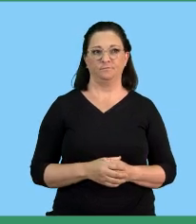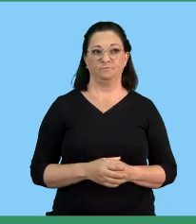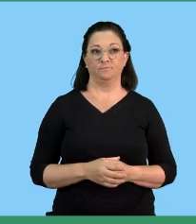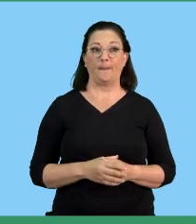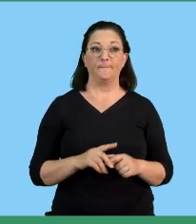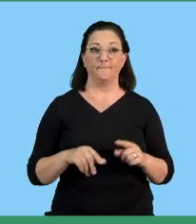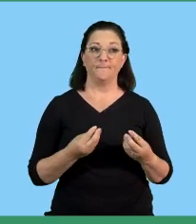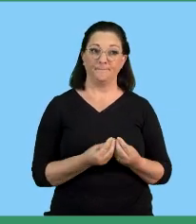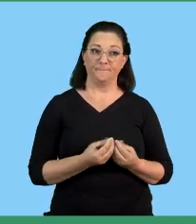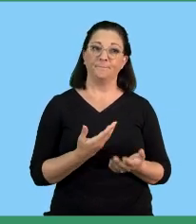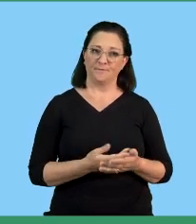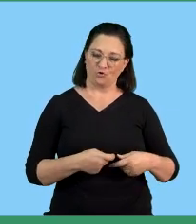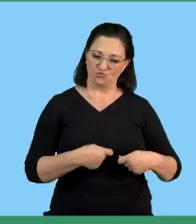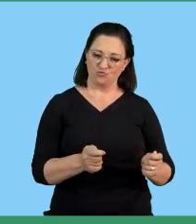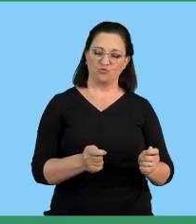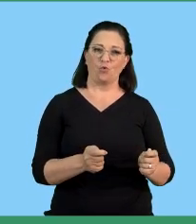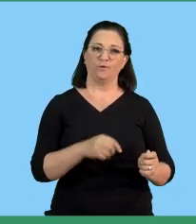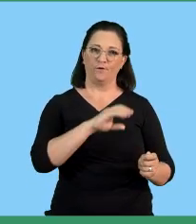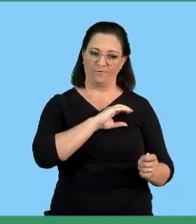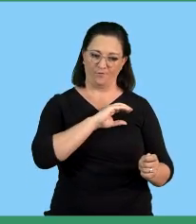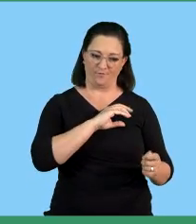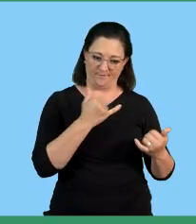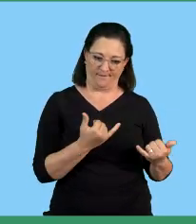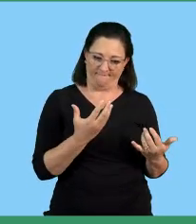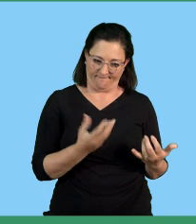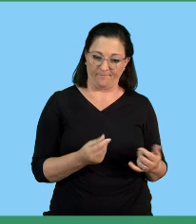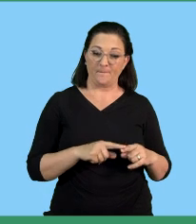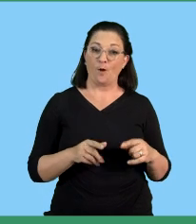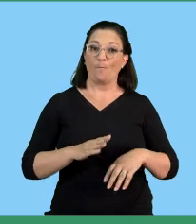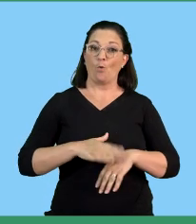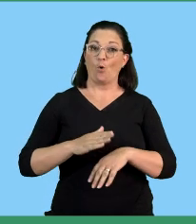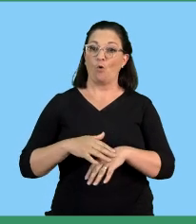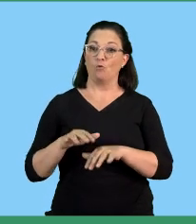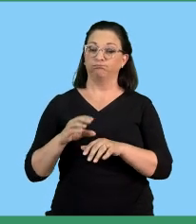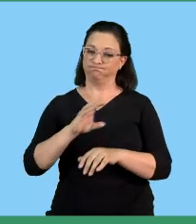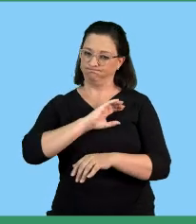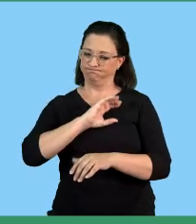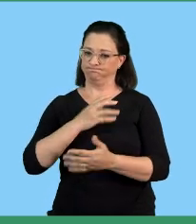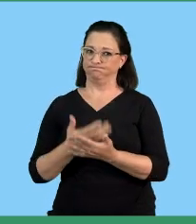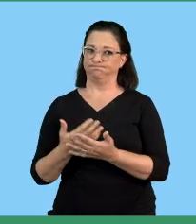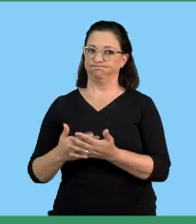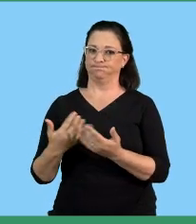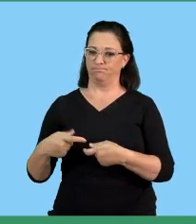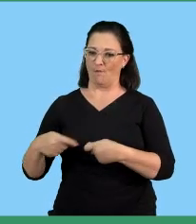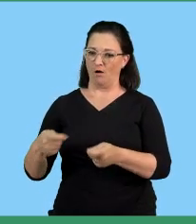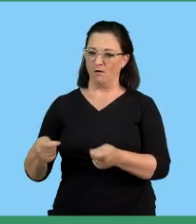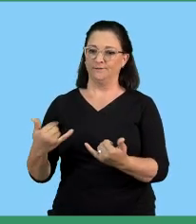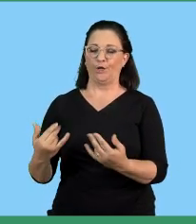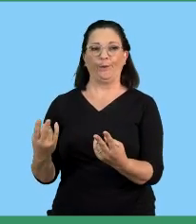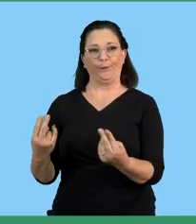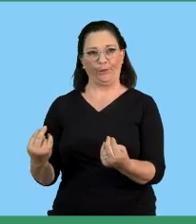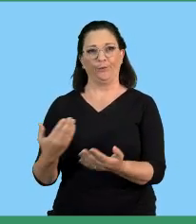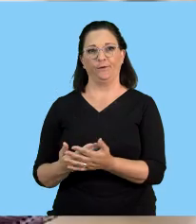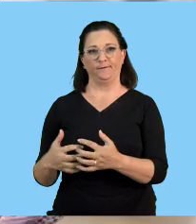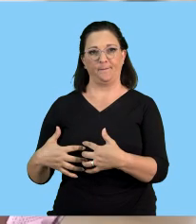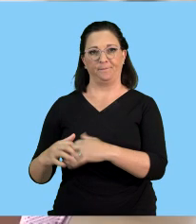more products can be sold to existing customers and additional more new markets can be established. We're no longer focusing